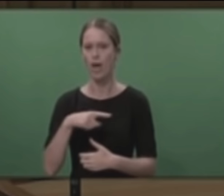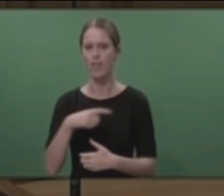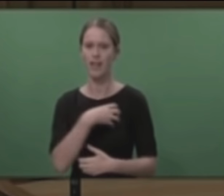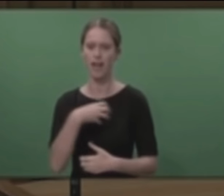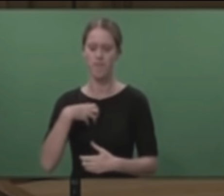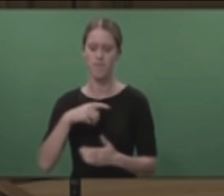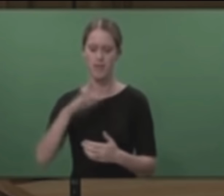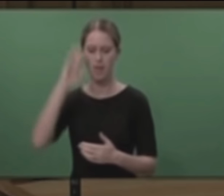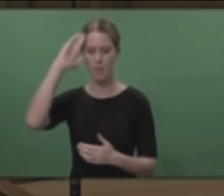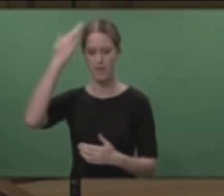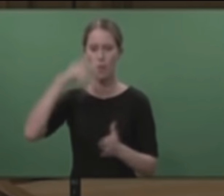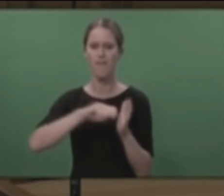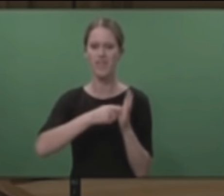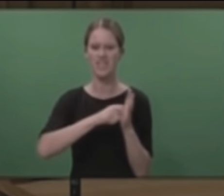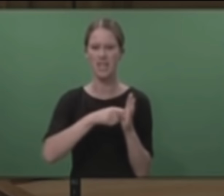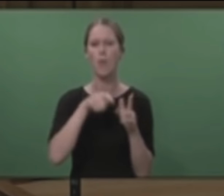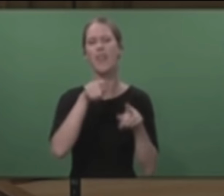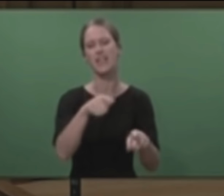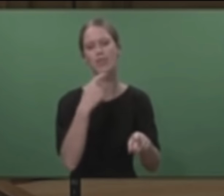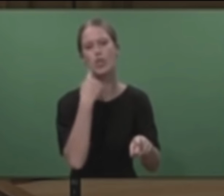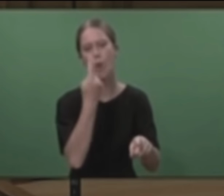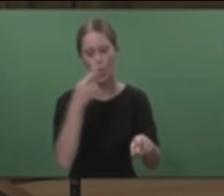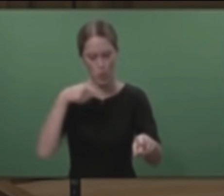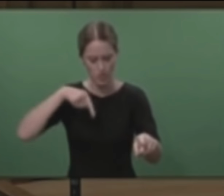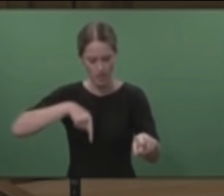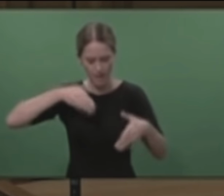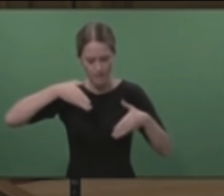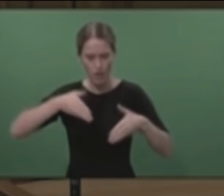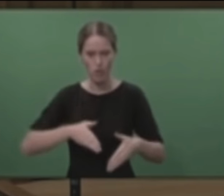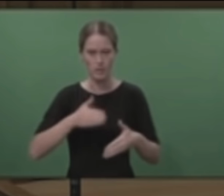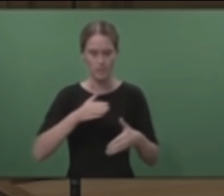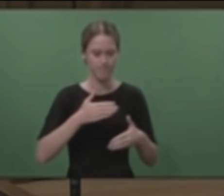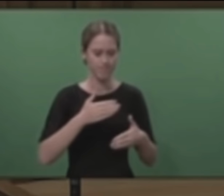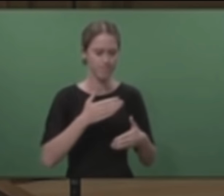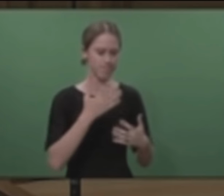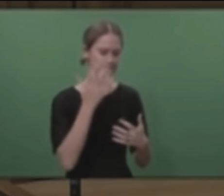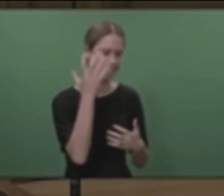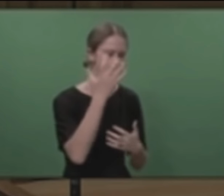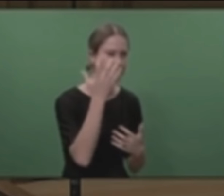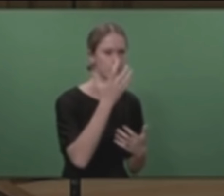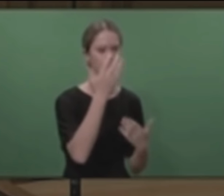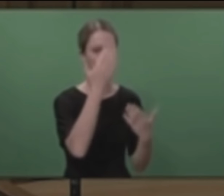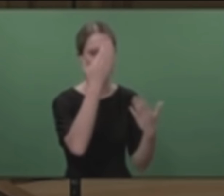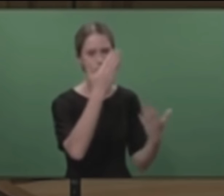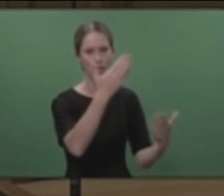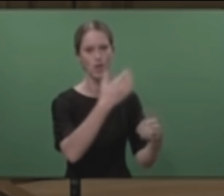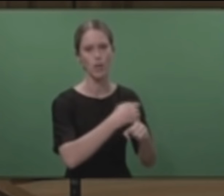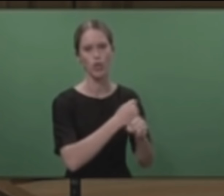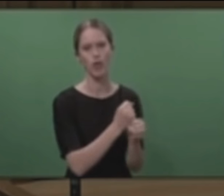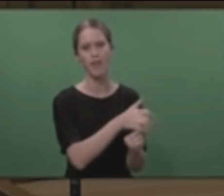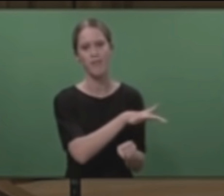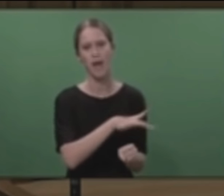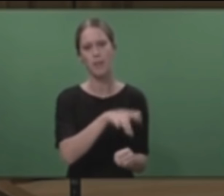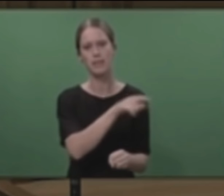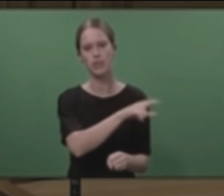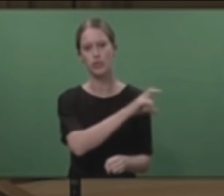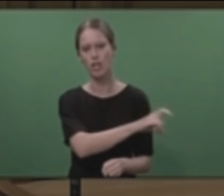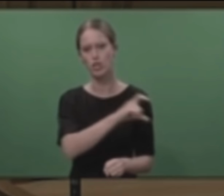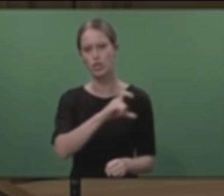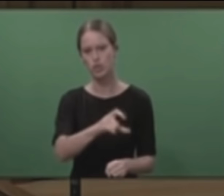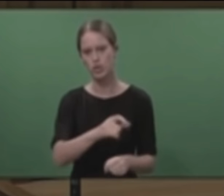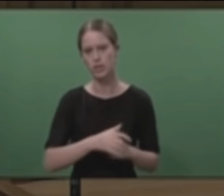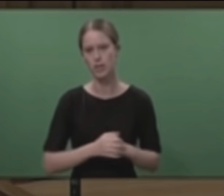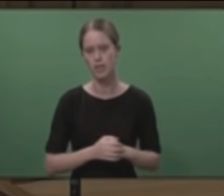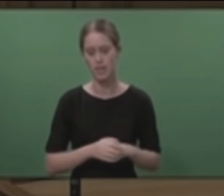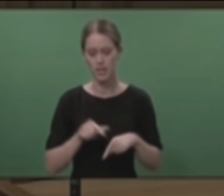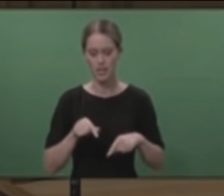up. But that's for tomorrow. Today is a day to pay our respects to the grieving families of Christchurch, and we here in